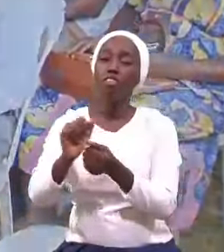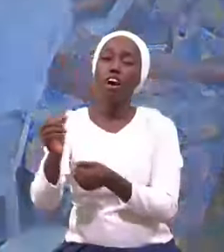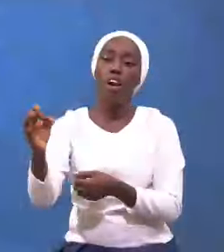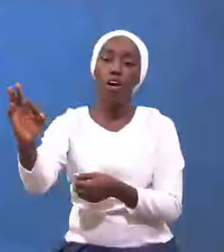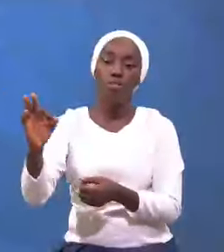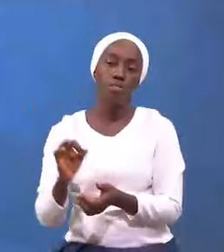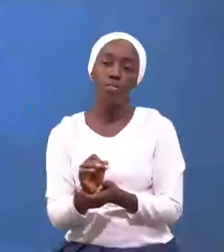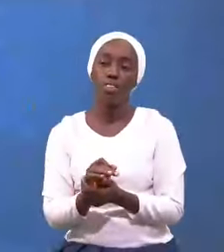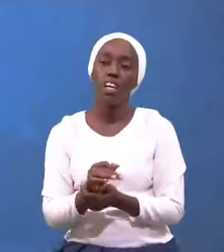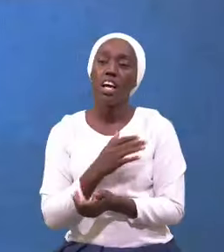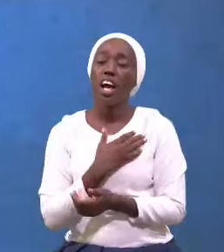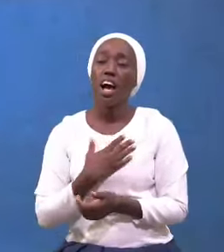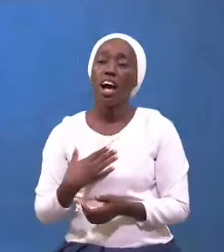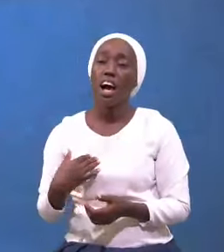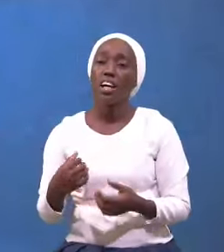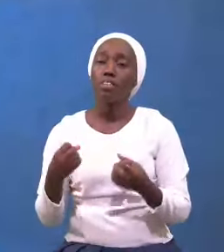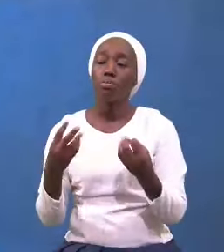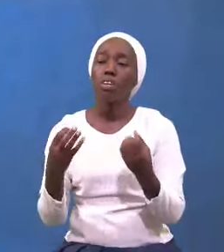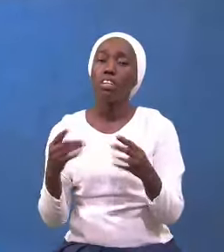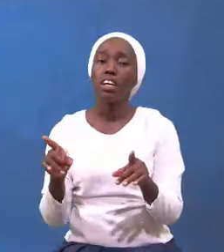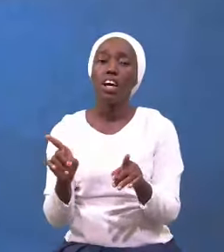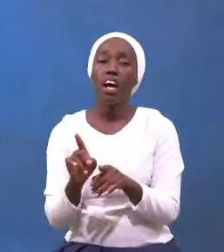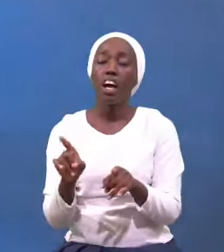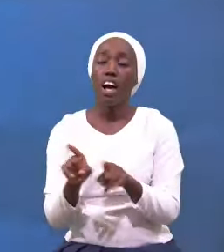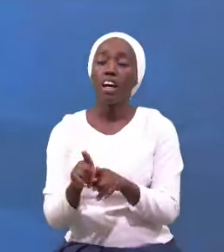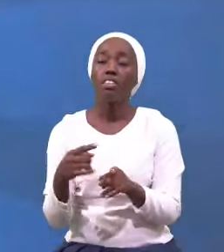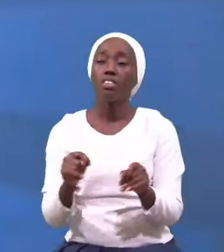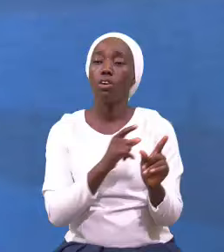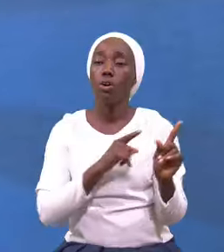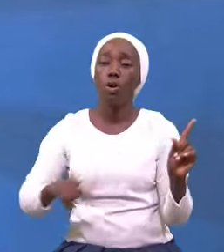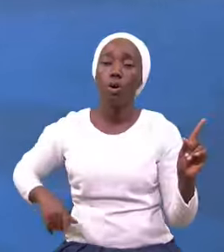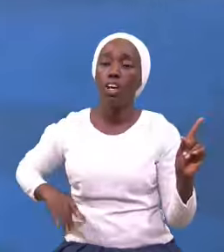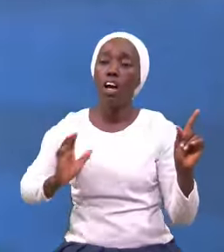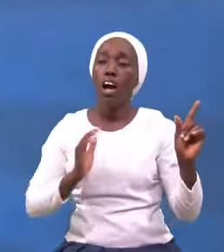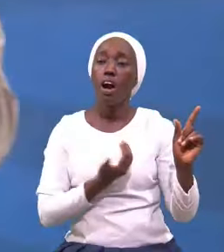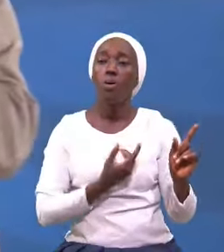As many as the Lord our God shall call.